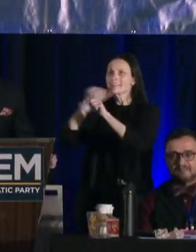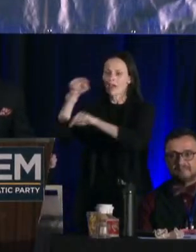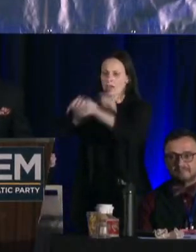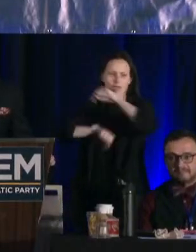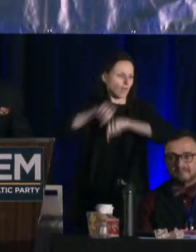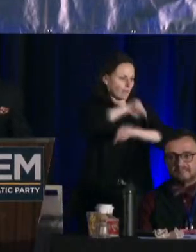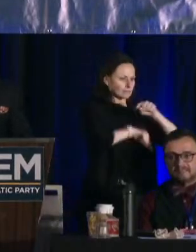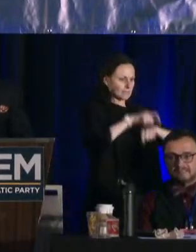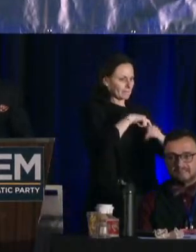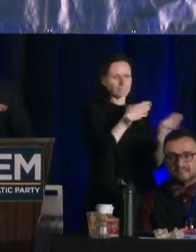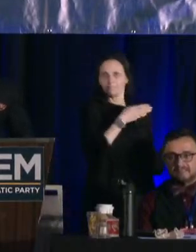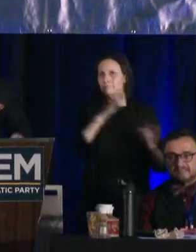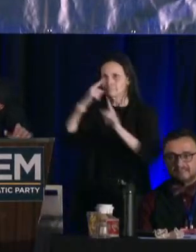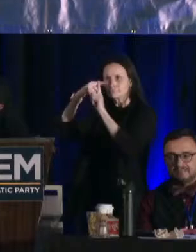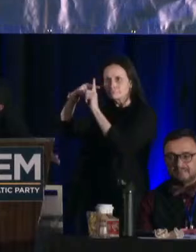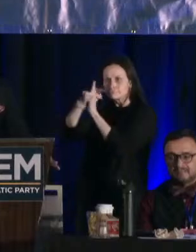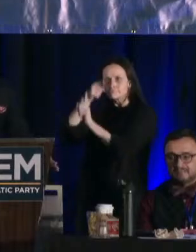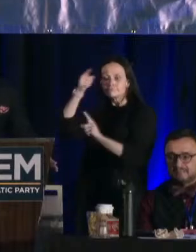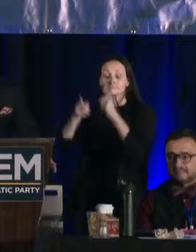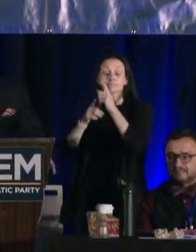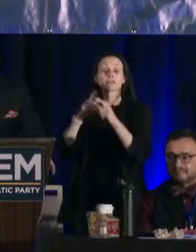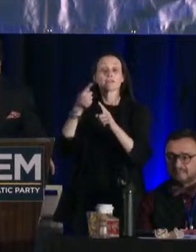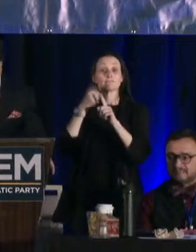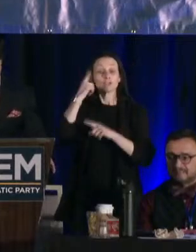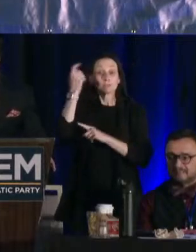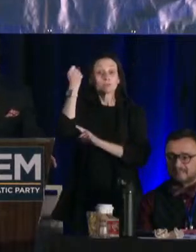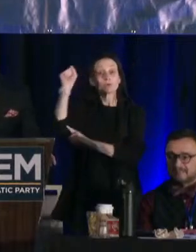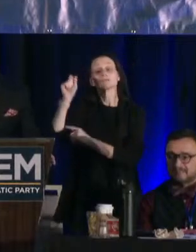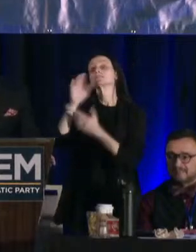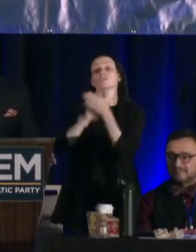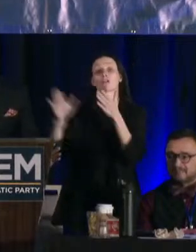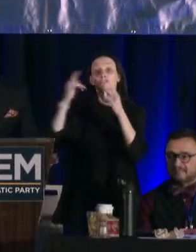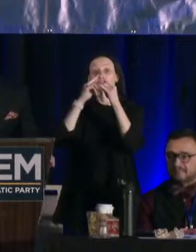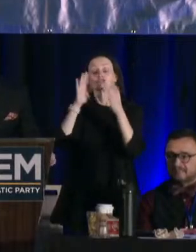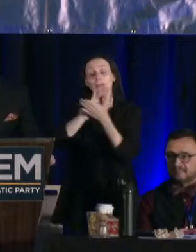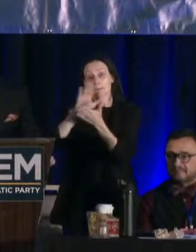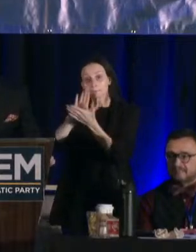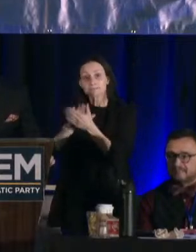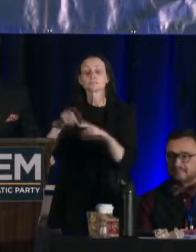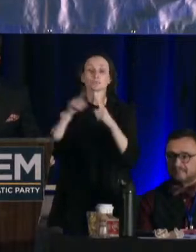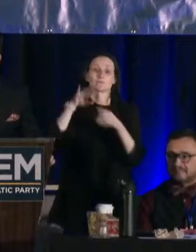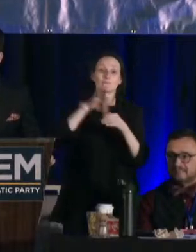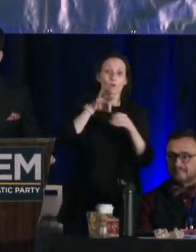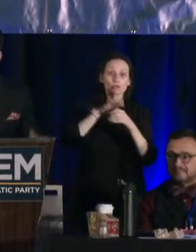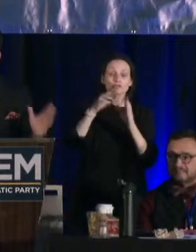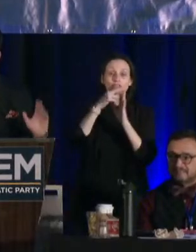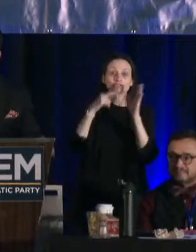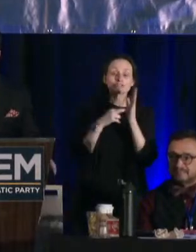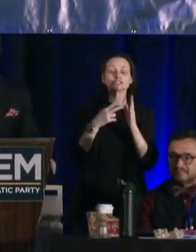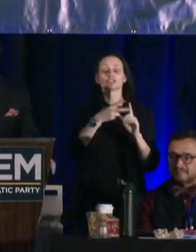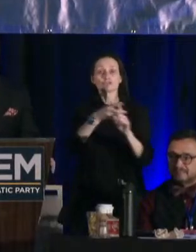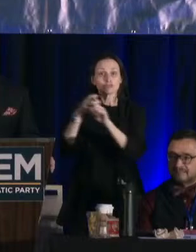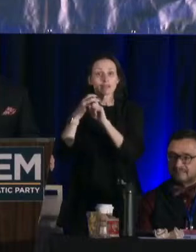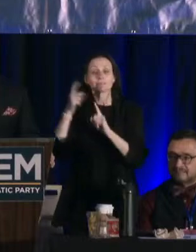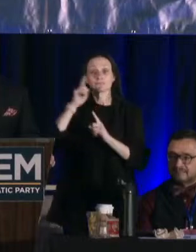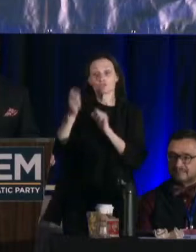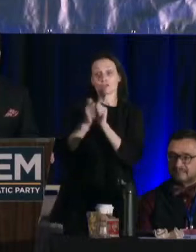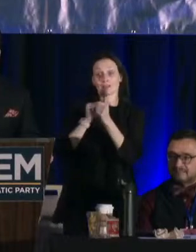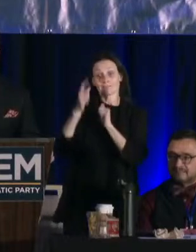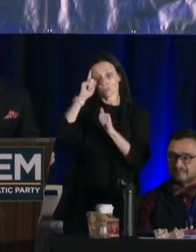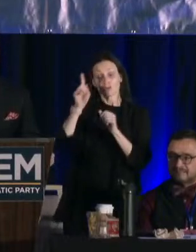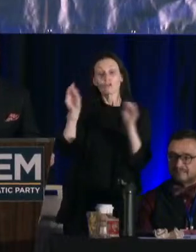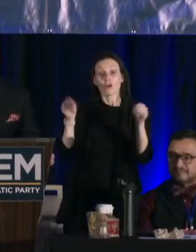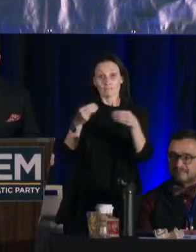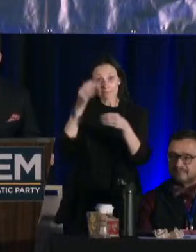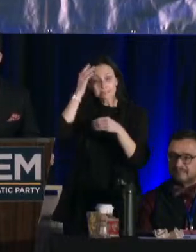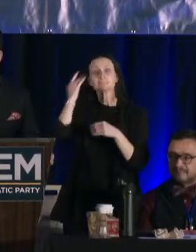clock. From protests at college campuses to voter registration drives to running for office, young